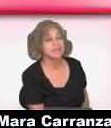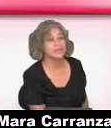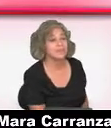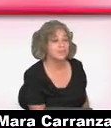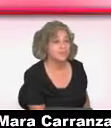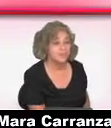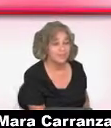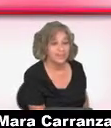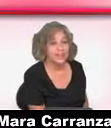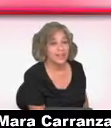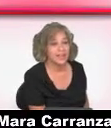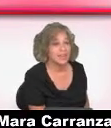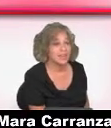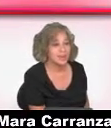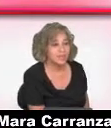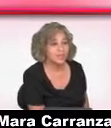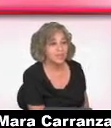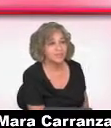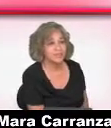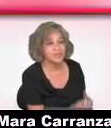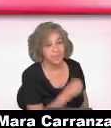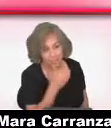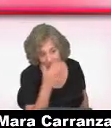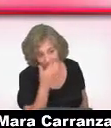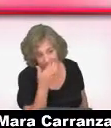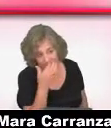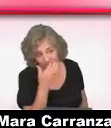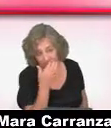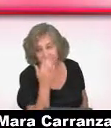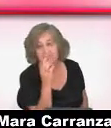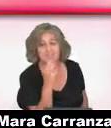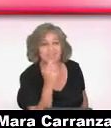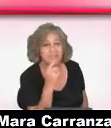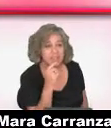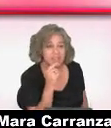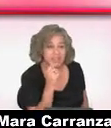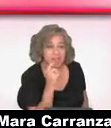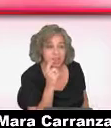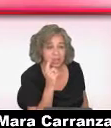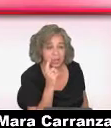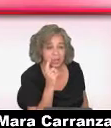happening. And the question is for the people that are questioning us.